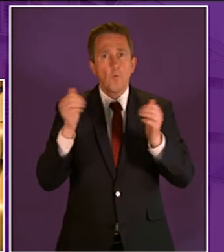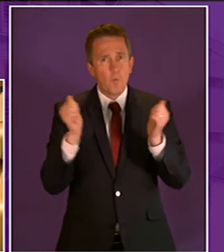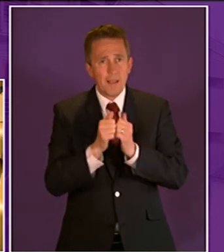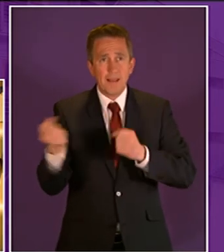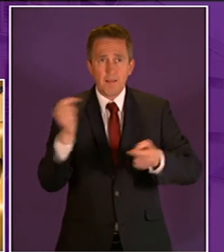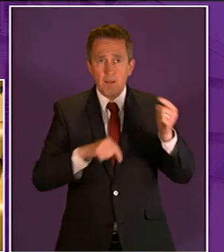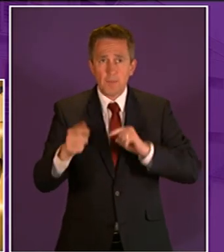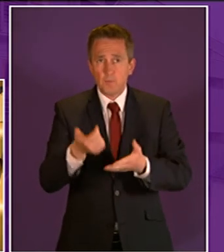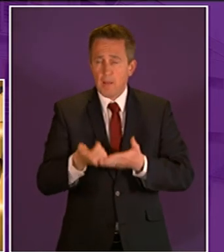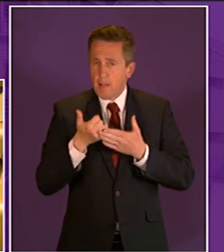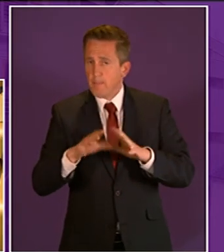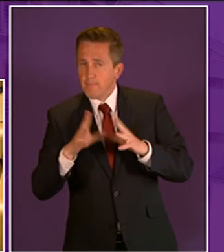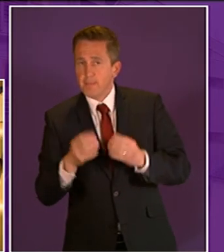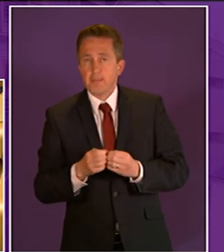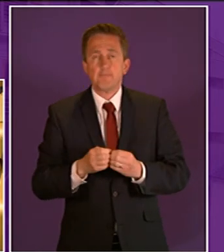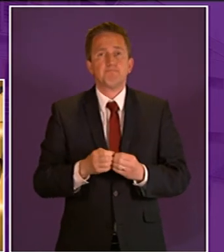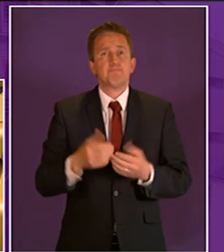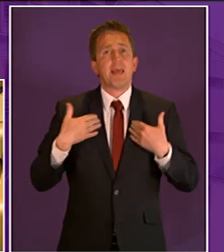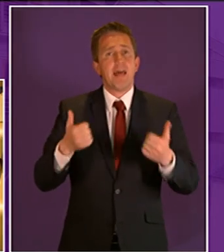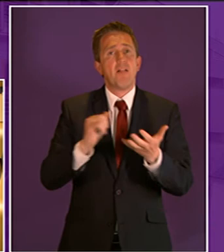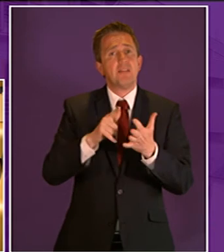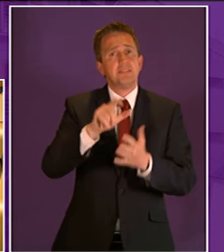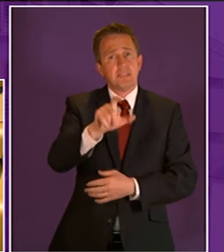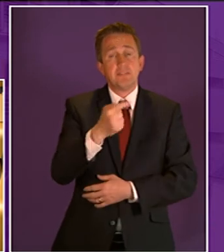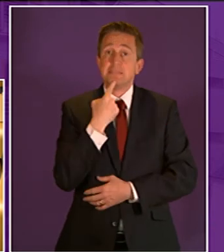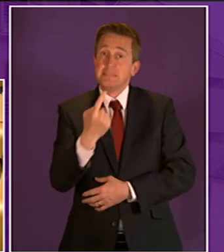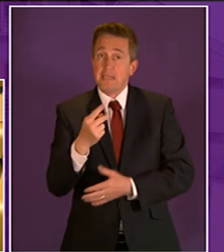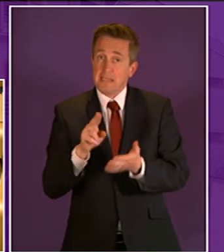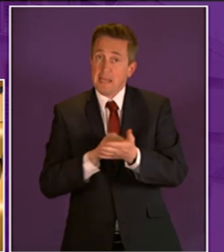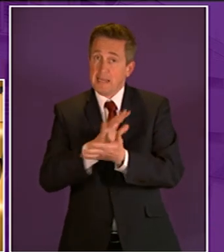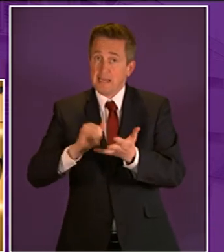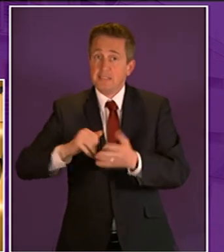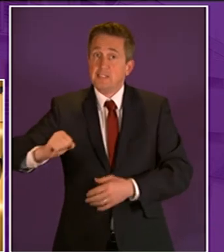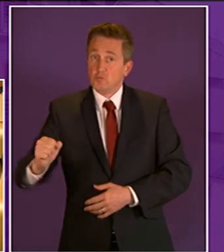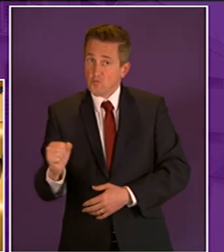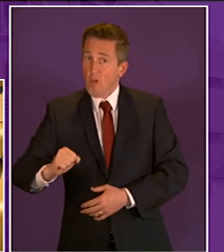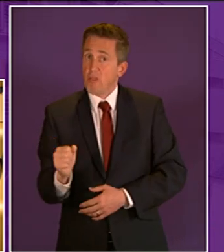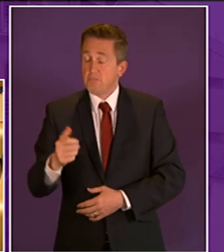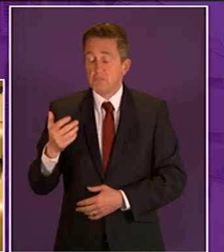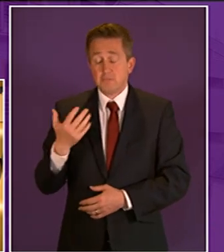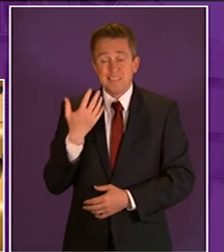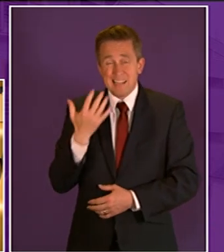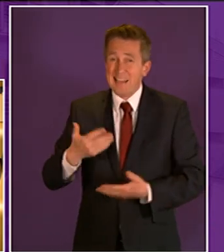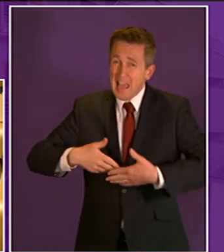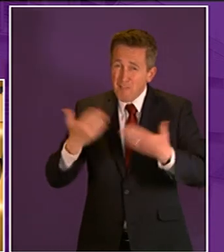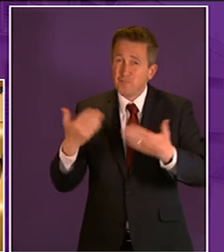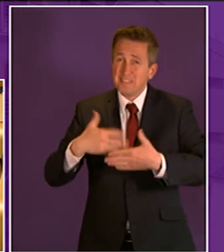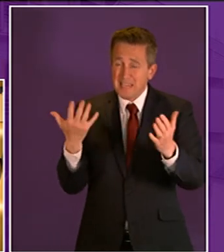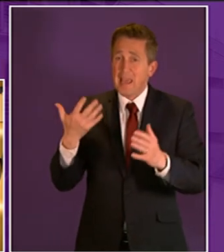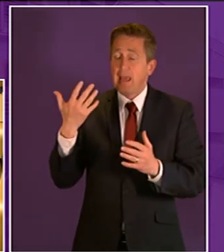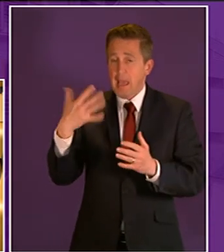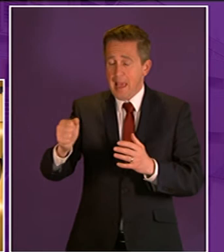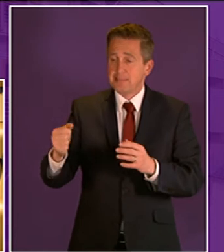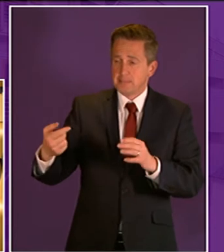audacious and cowardly attack. Cabinet Secretary noted that NHS Scotland faces similar attacks to this on an almost daily basis and explored some of this